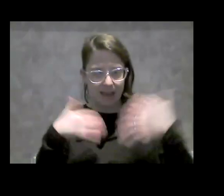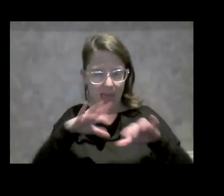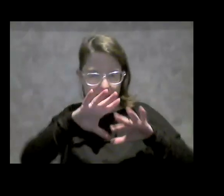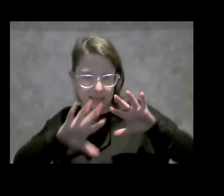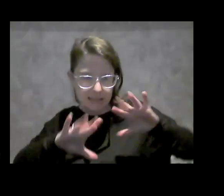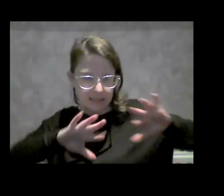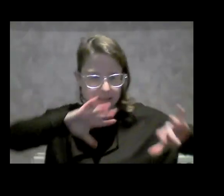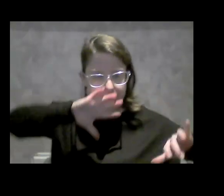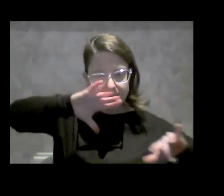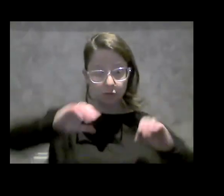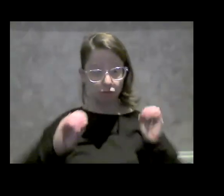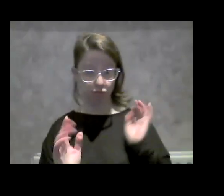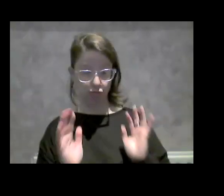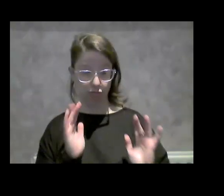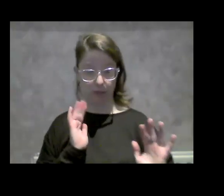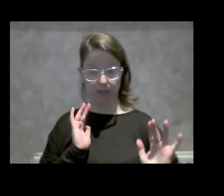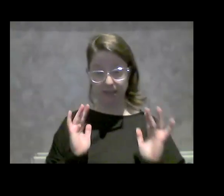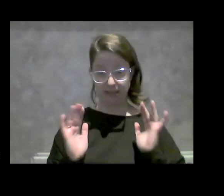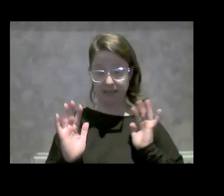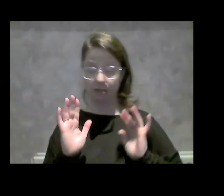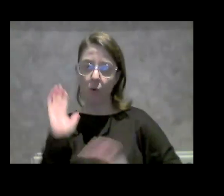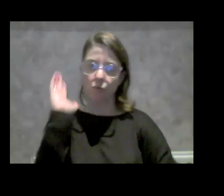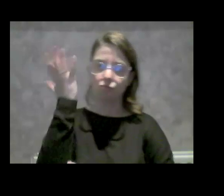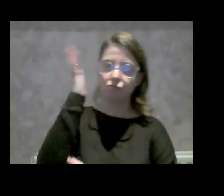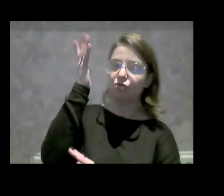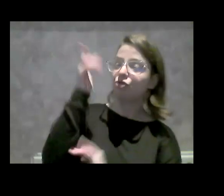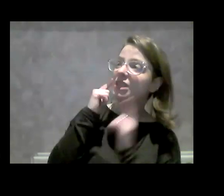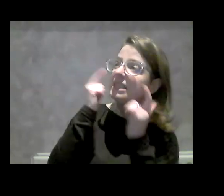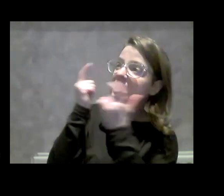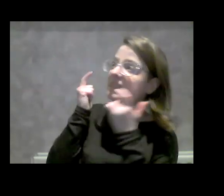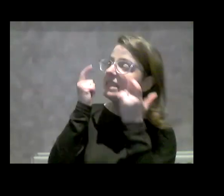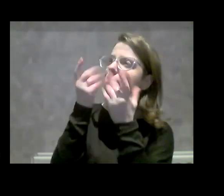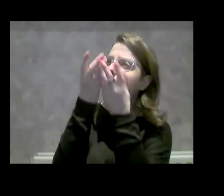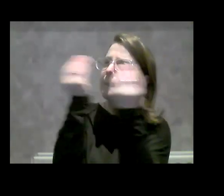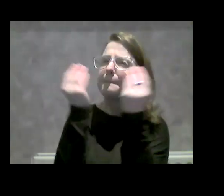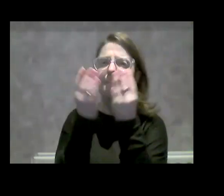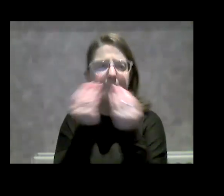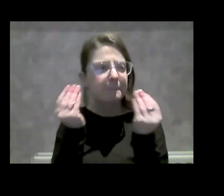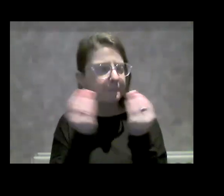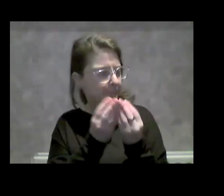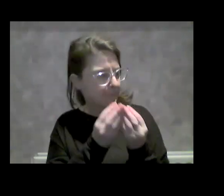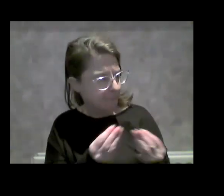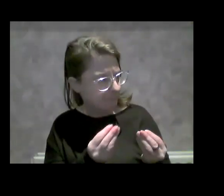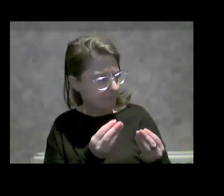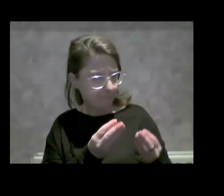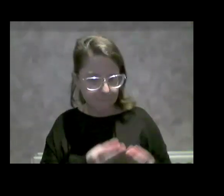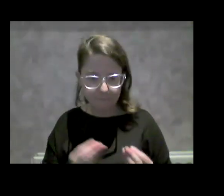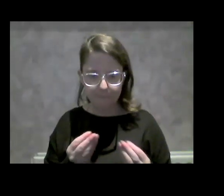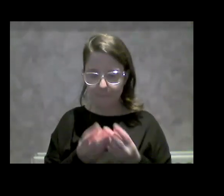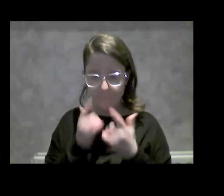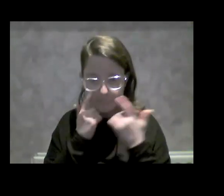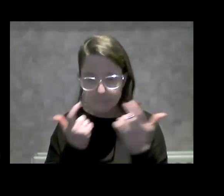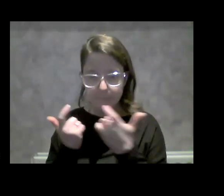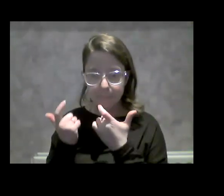tall grass, up the thin poplar trees, but things kept disappearing, one at a time.